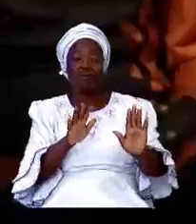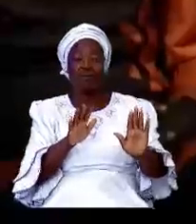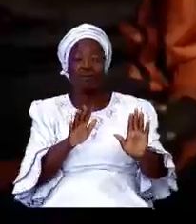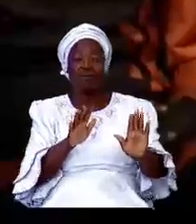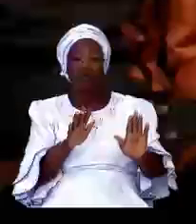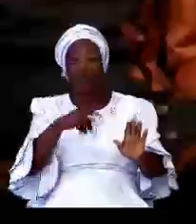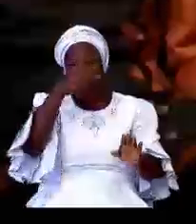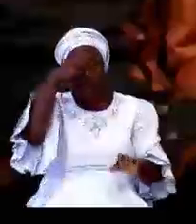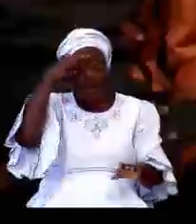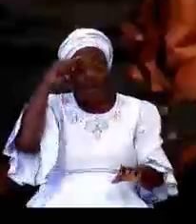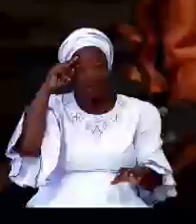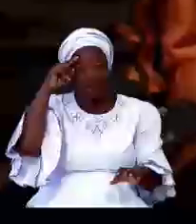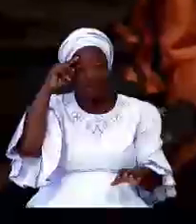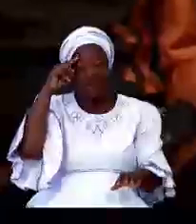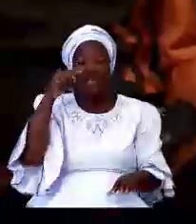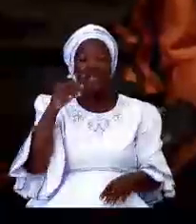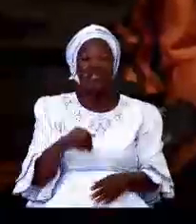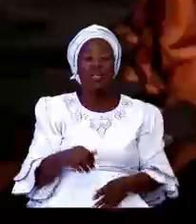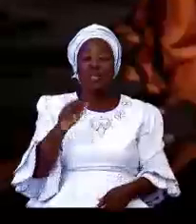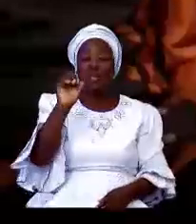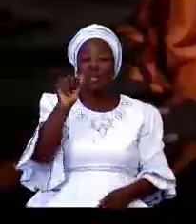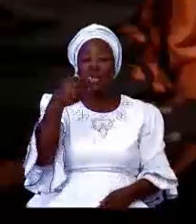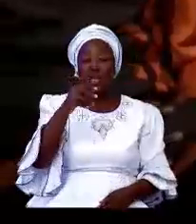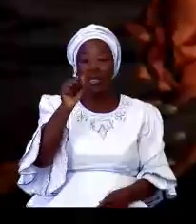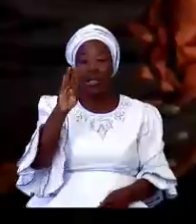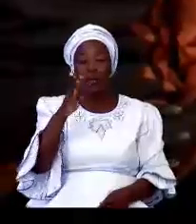It was the hour of fear,